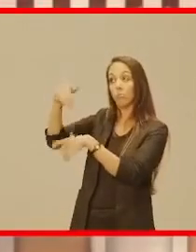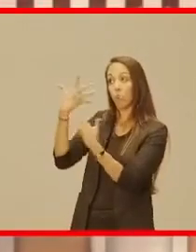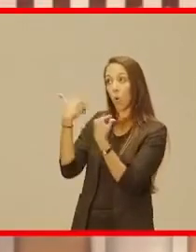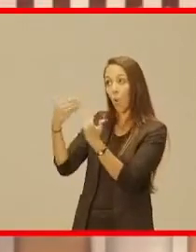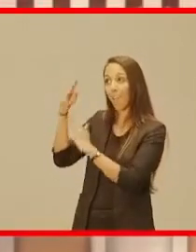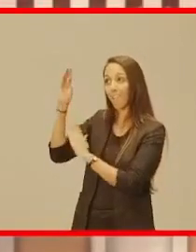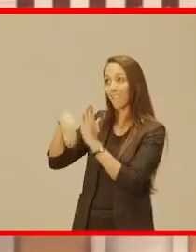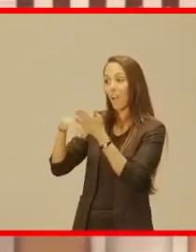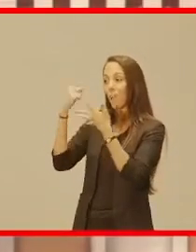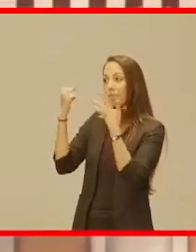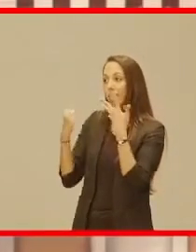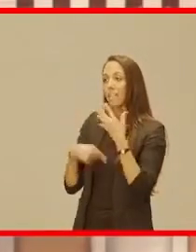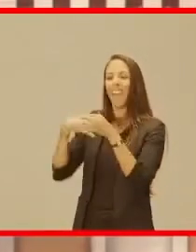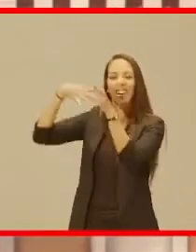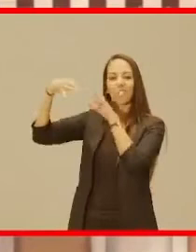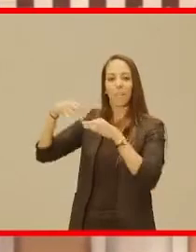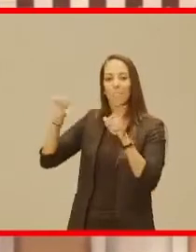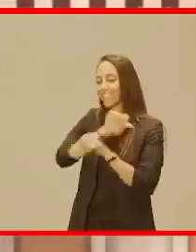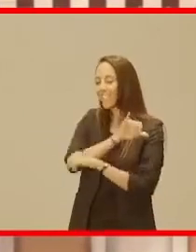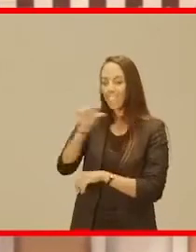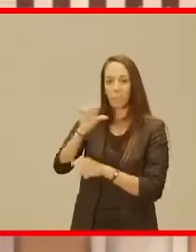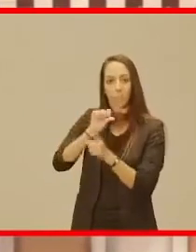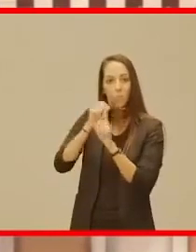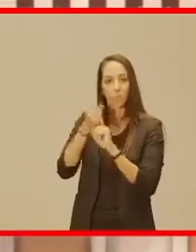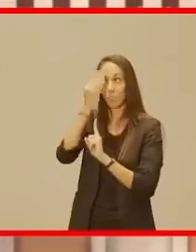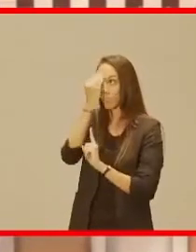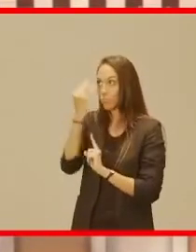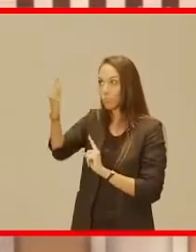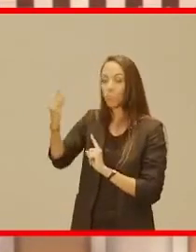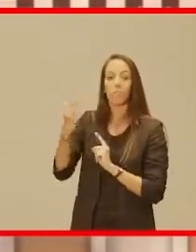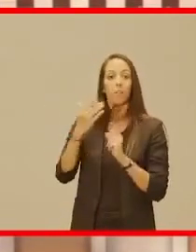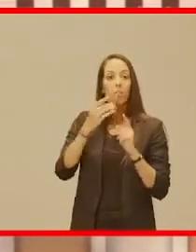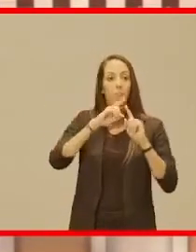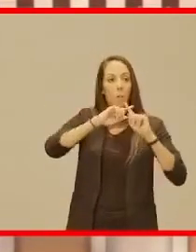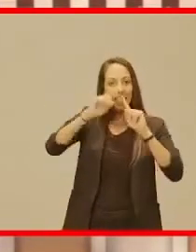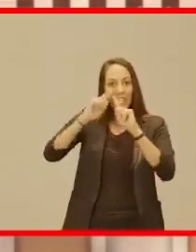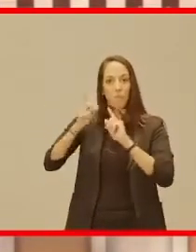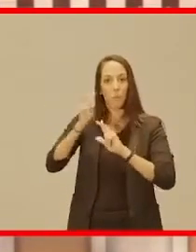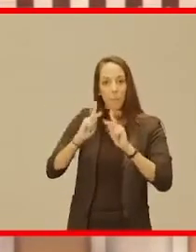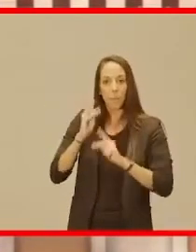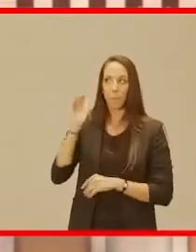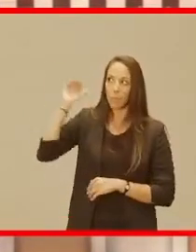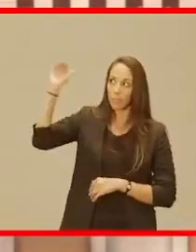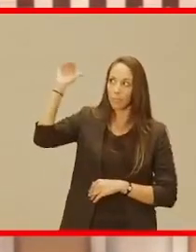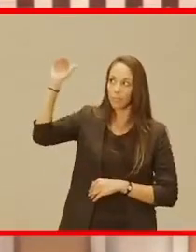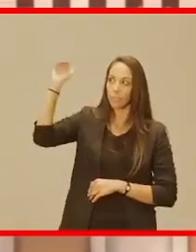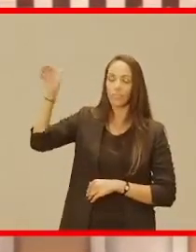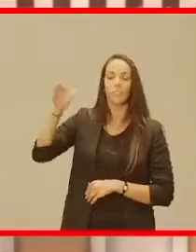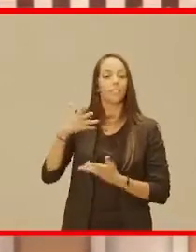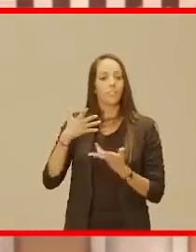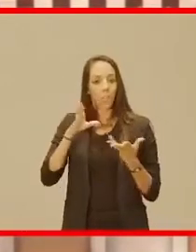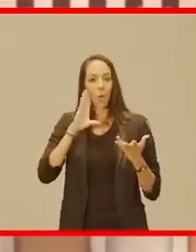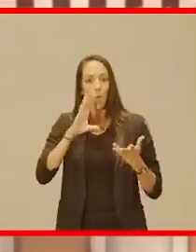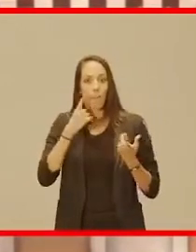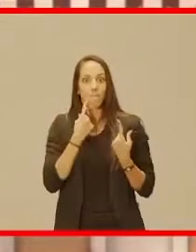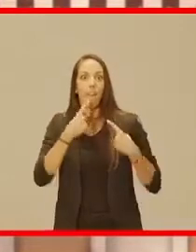this session that allows this. So it would be a bill that would need to pass through the legislature for this